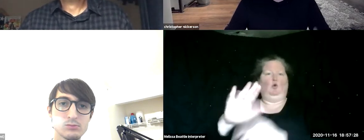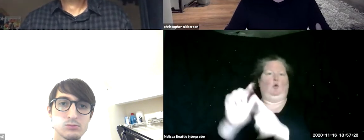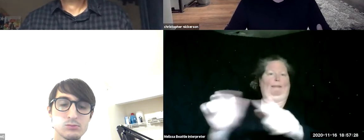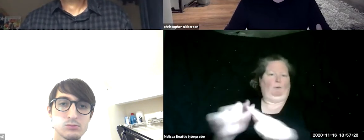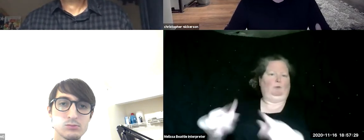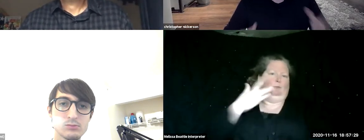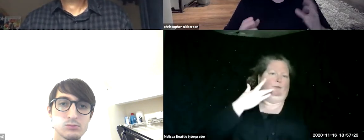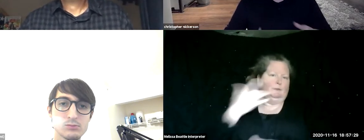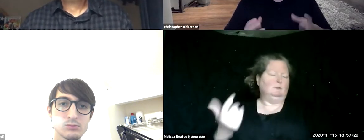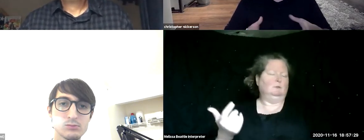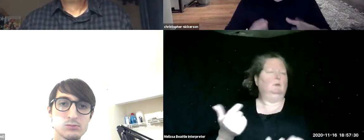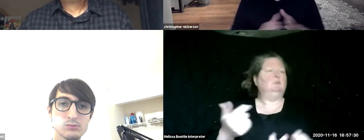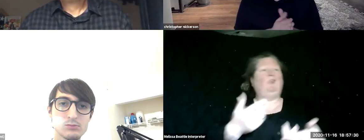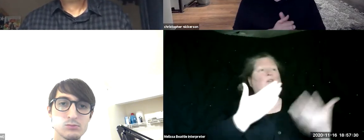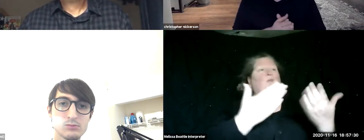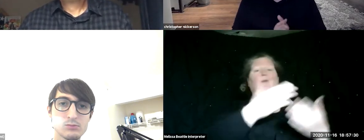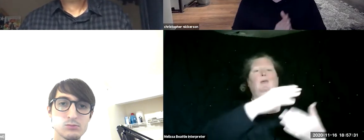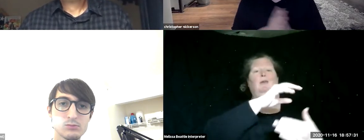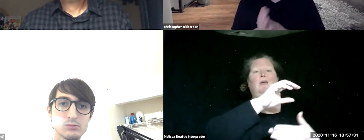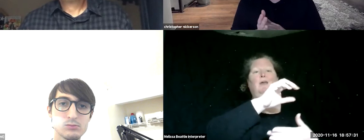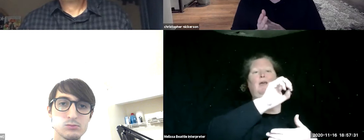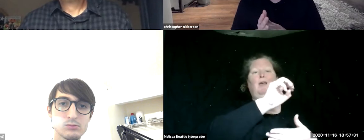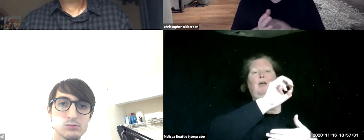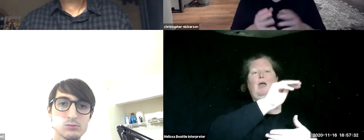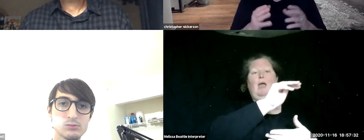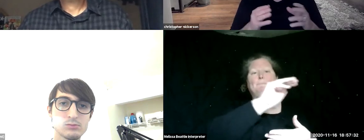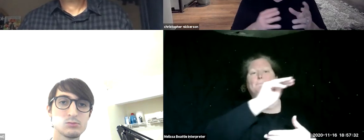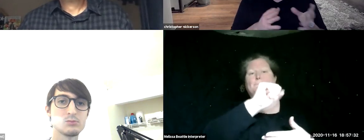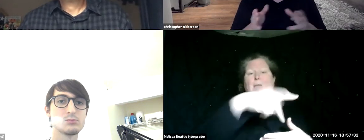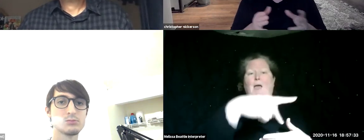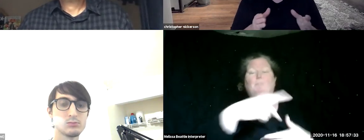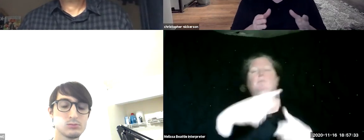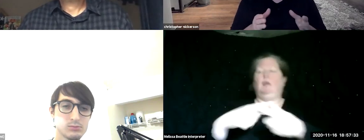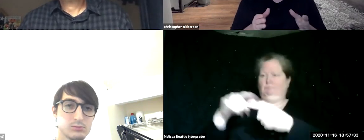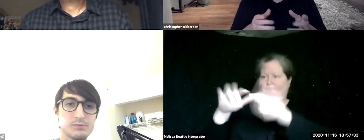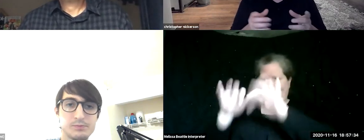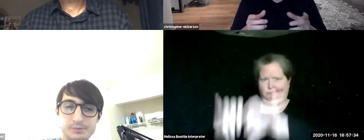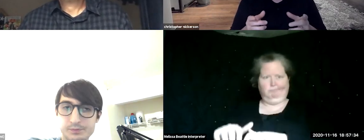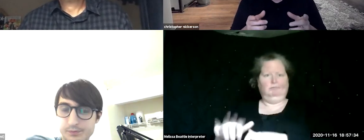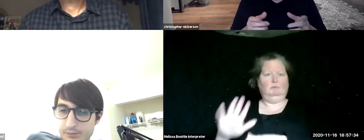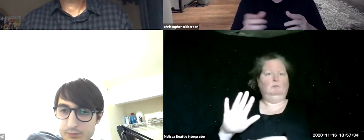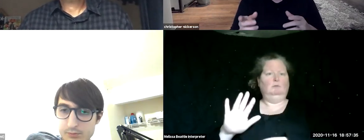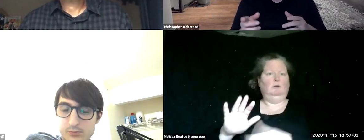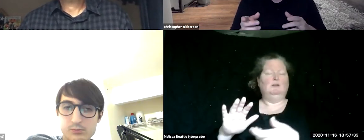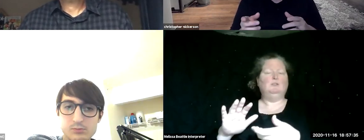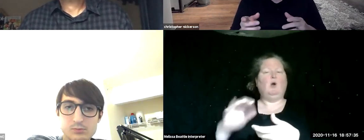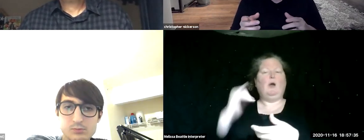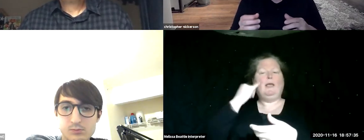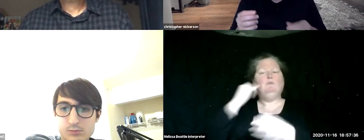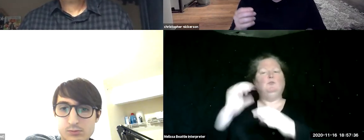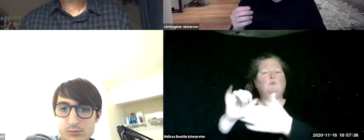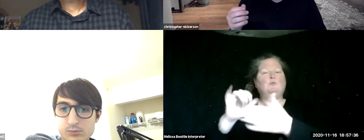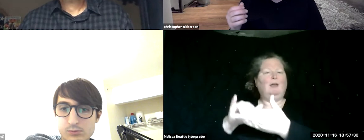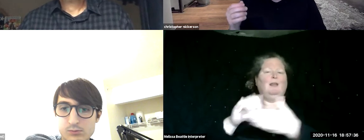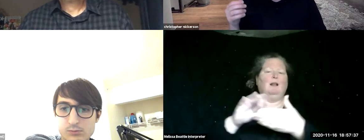I think that the learning lesson that you get just from that conversion will start to lead you down some of those specific pathways that may be more